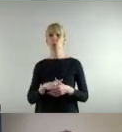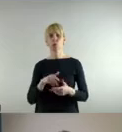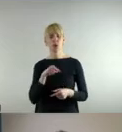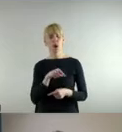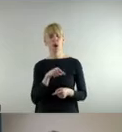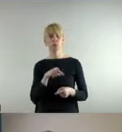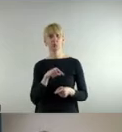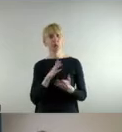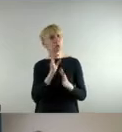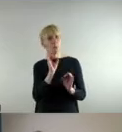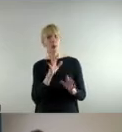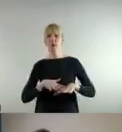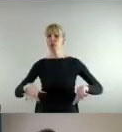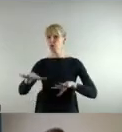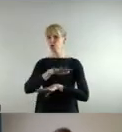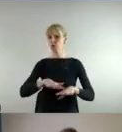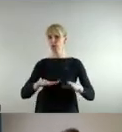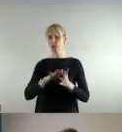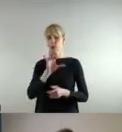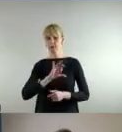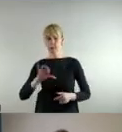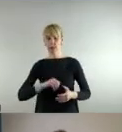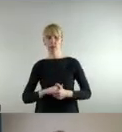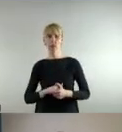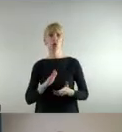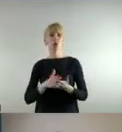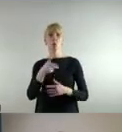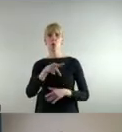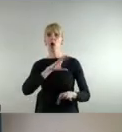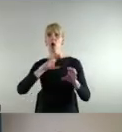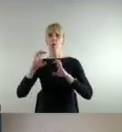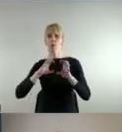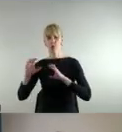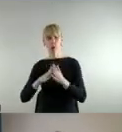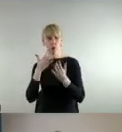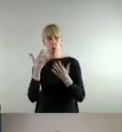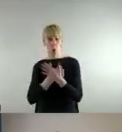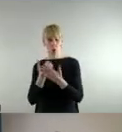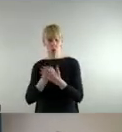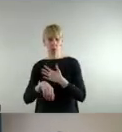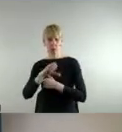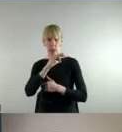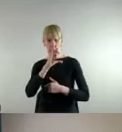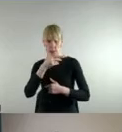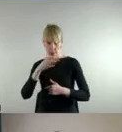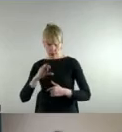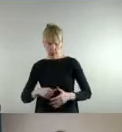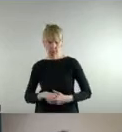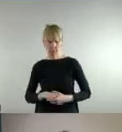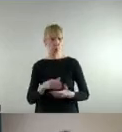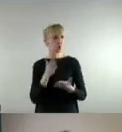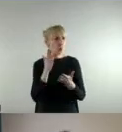general as a tool to get out the message to the citizens.